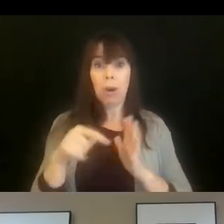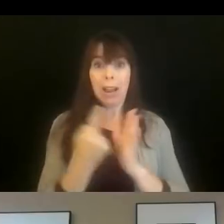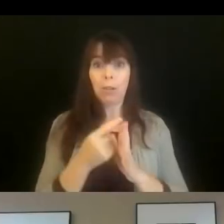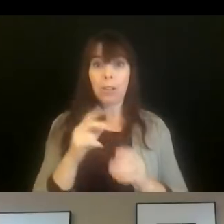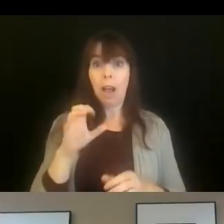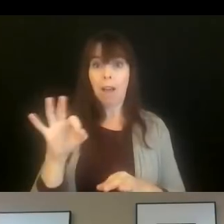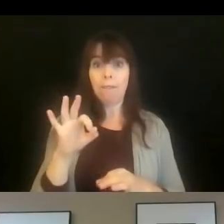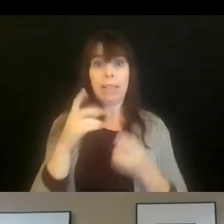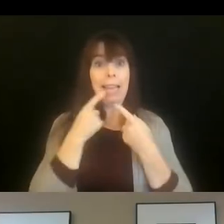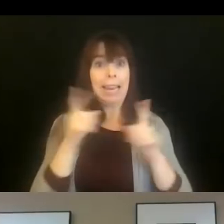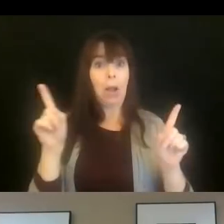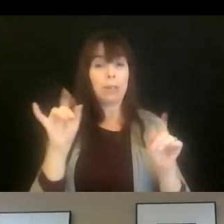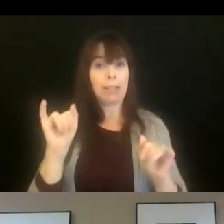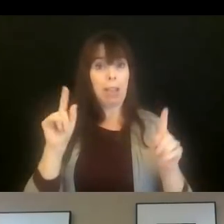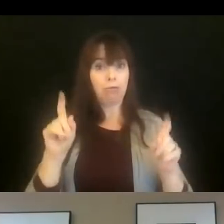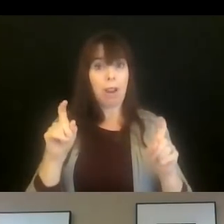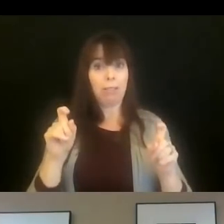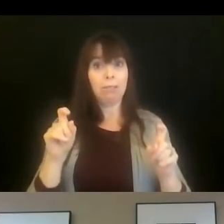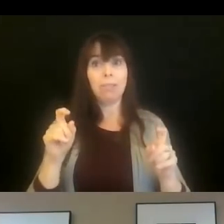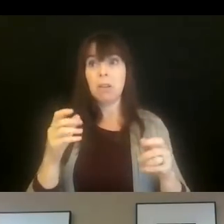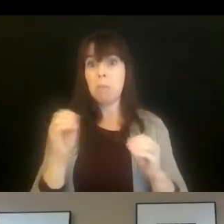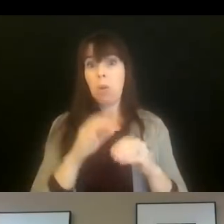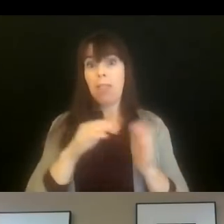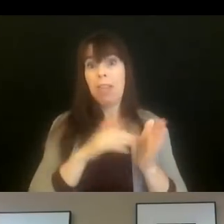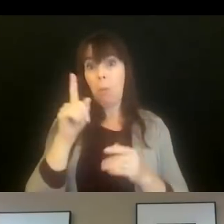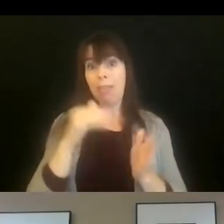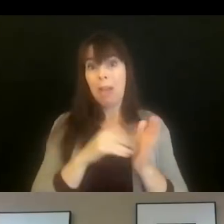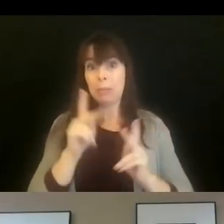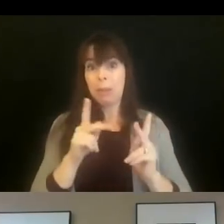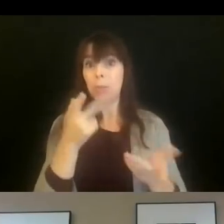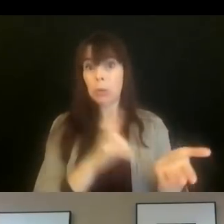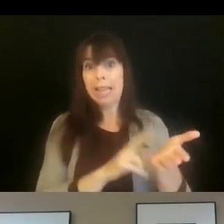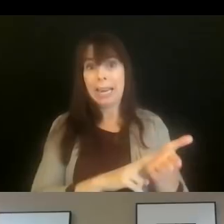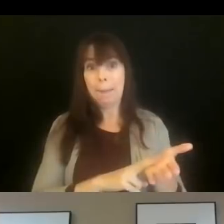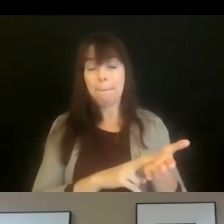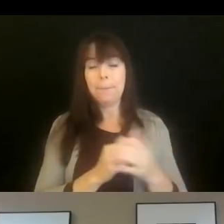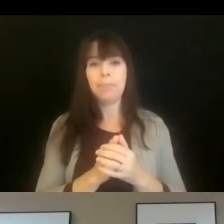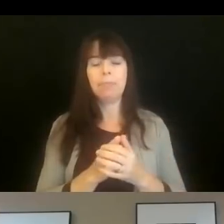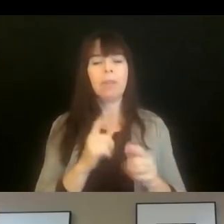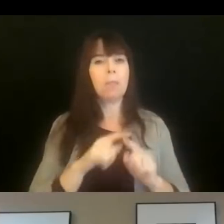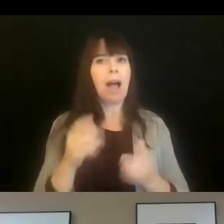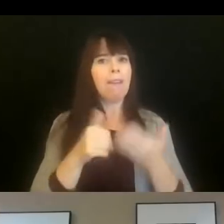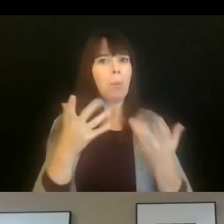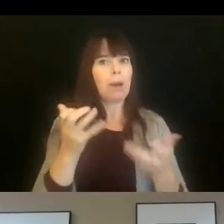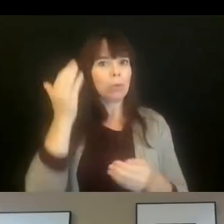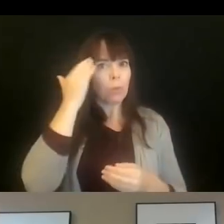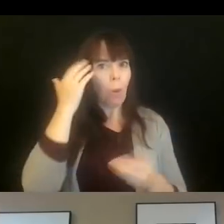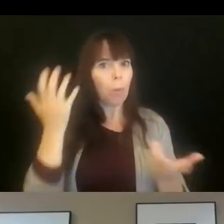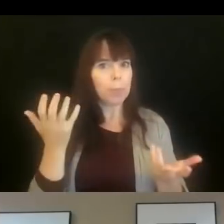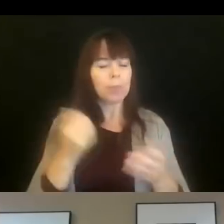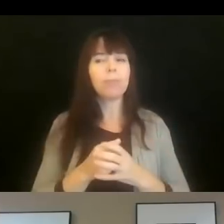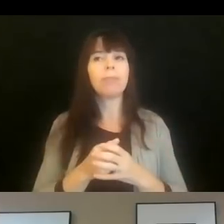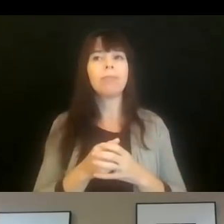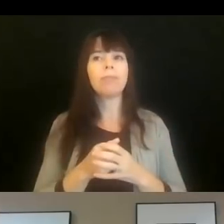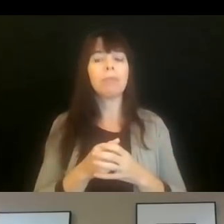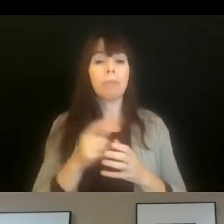Graham announcing this trial, we had more than 1,000 people who sign up. The question that everyone is asking is,